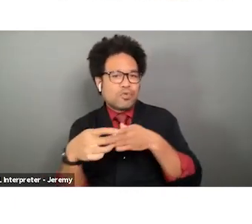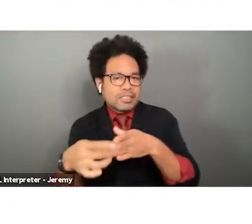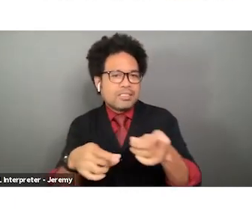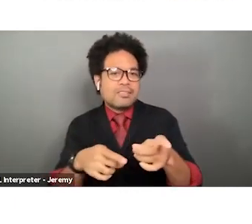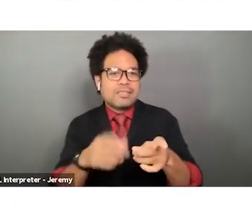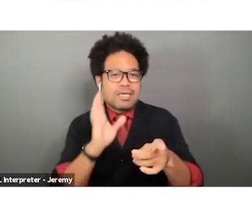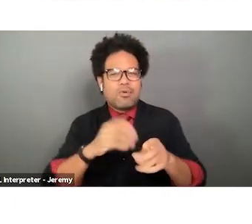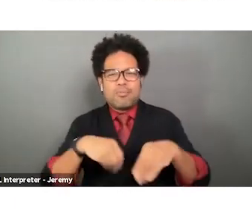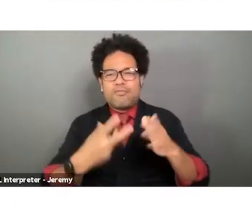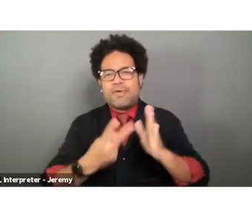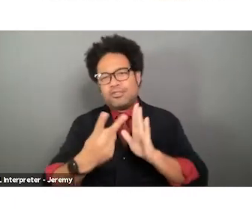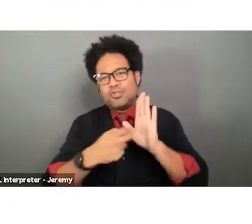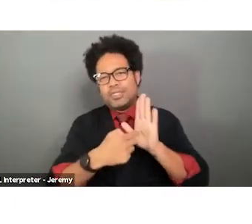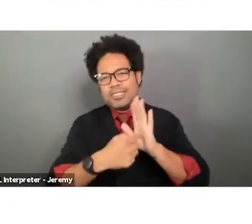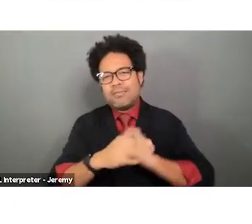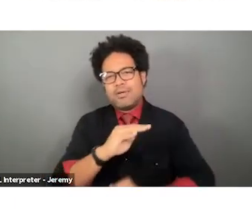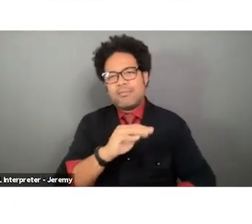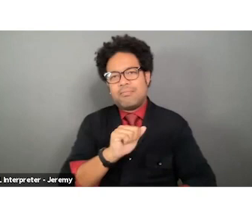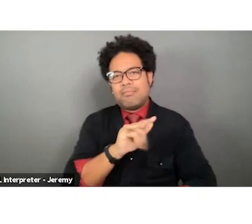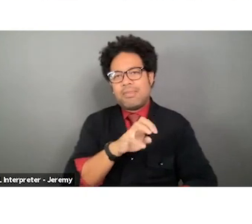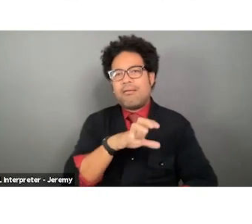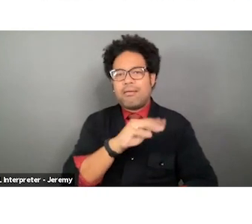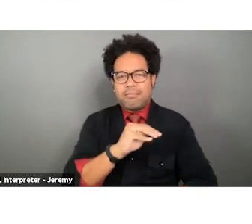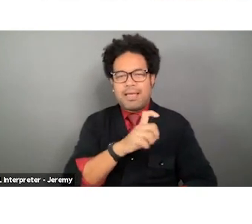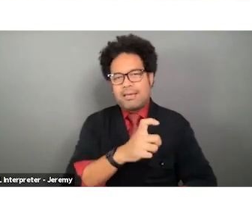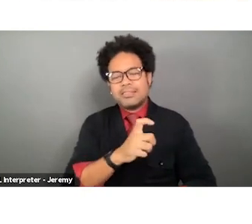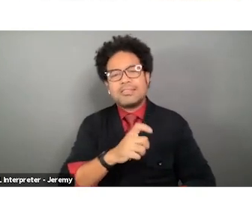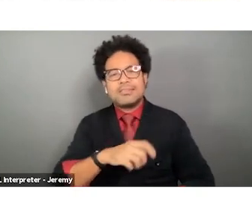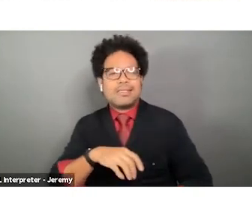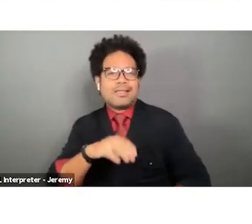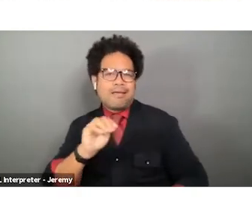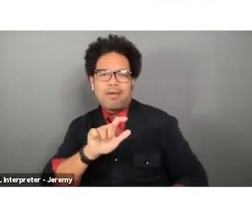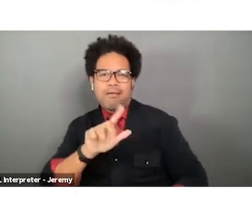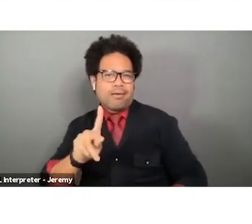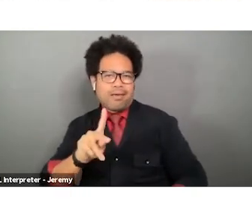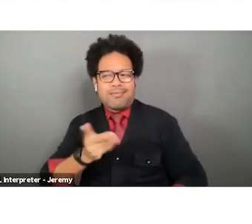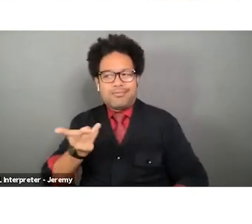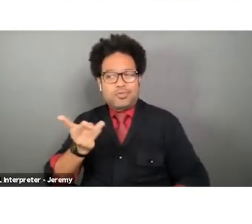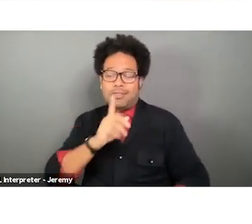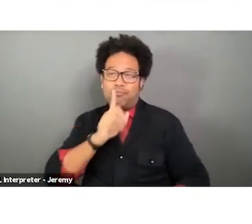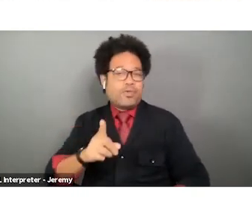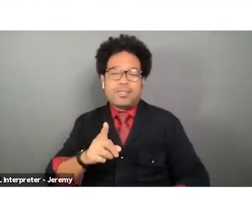time. One is Malcolm X and the other is Martin Luther King. To me, they are the visionaries in their own